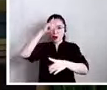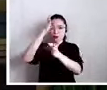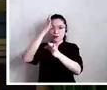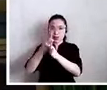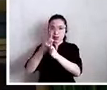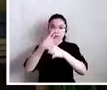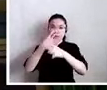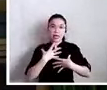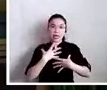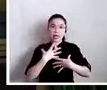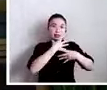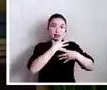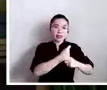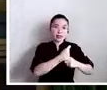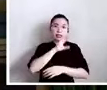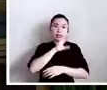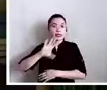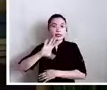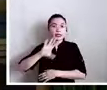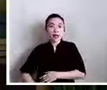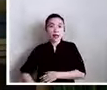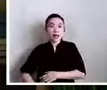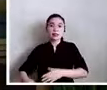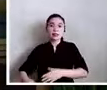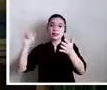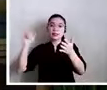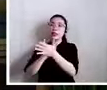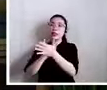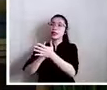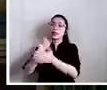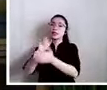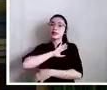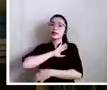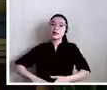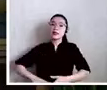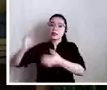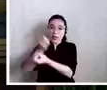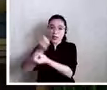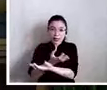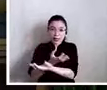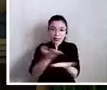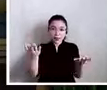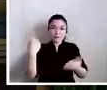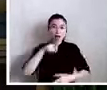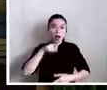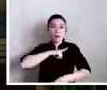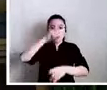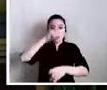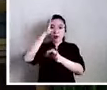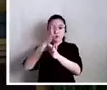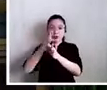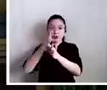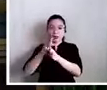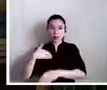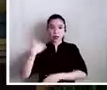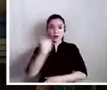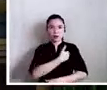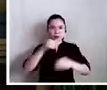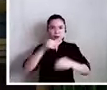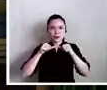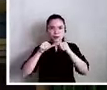Kristo, nga naghatag ka nato nining pagtuo. And while we continue in this Eucharistic celebration, praying for